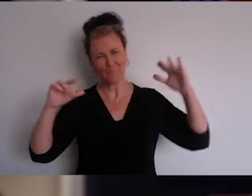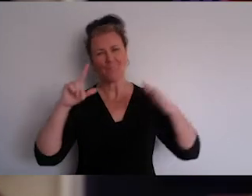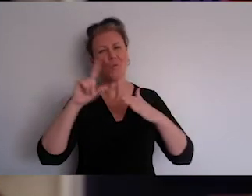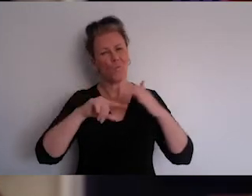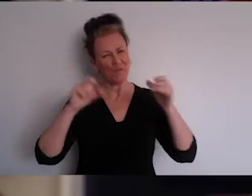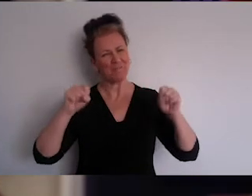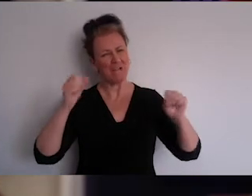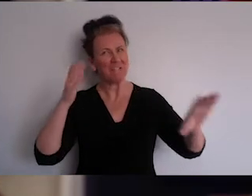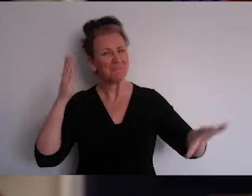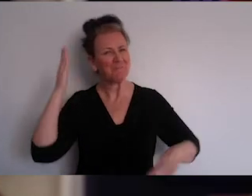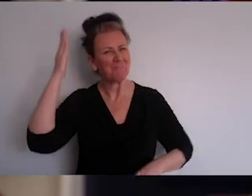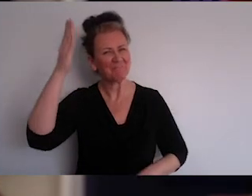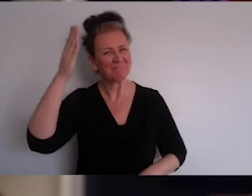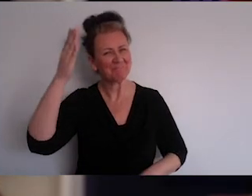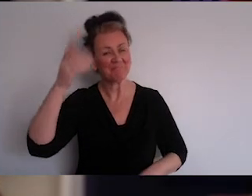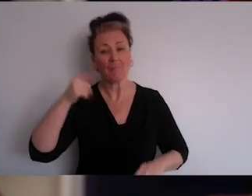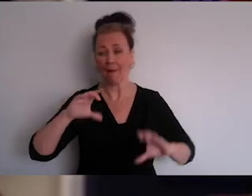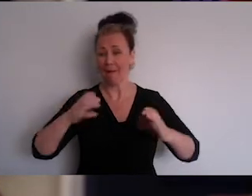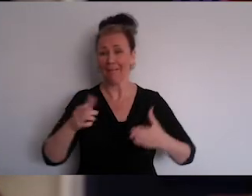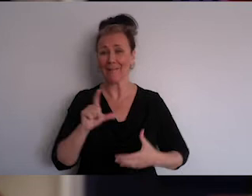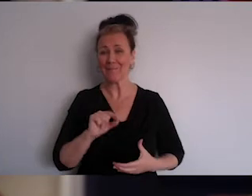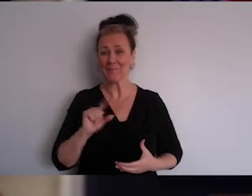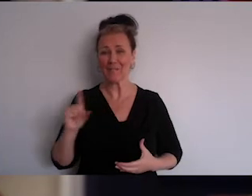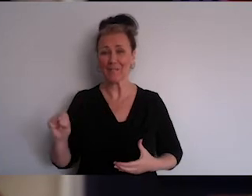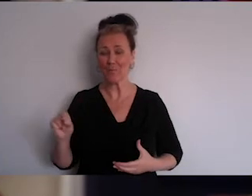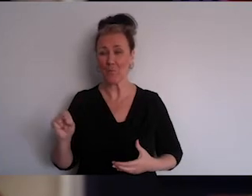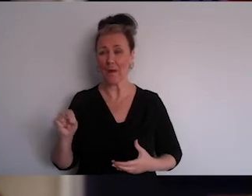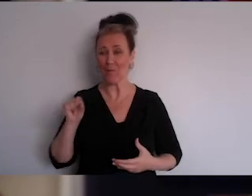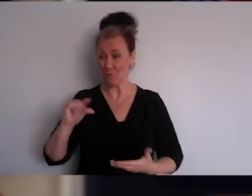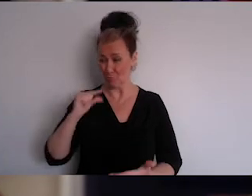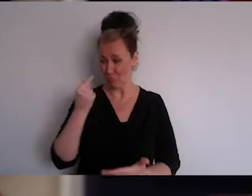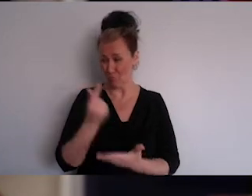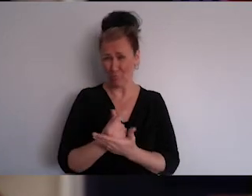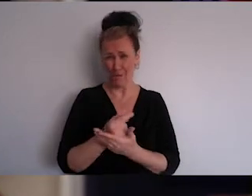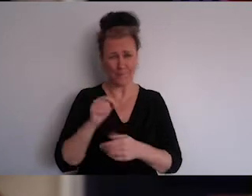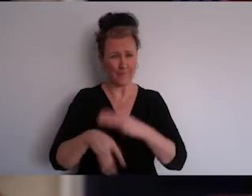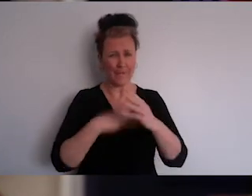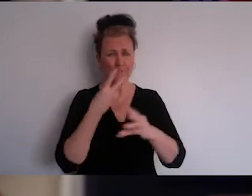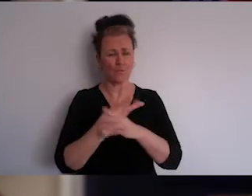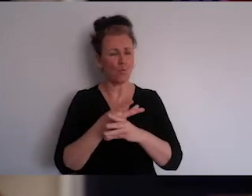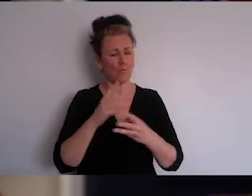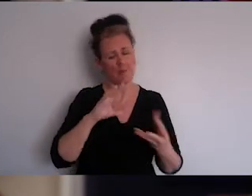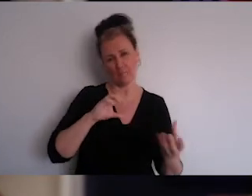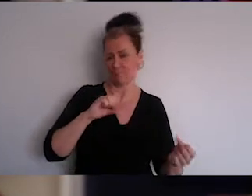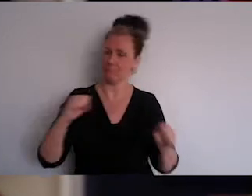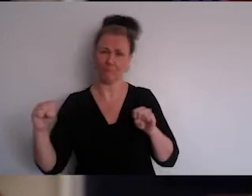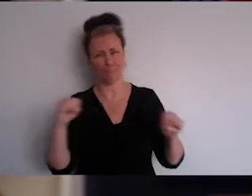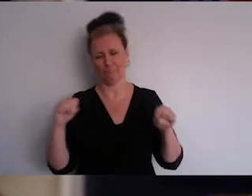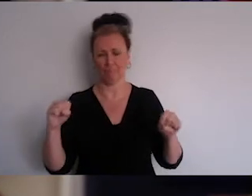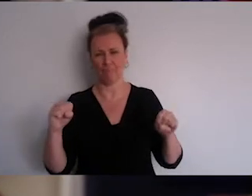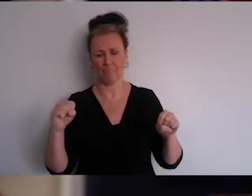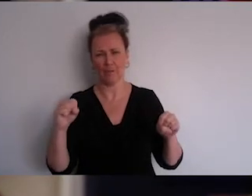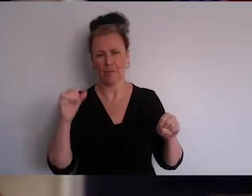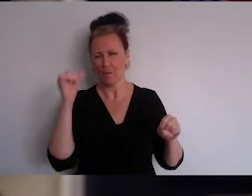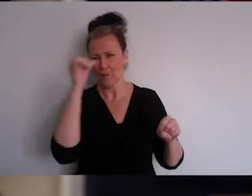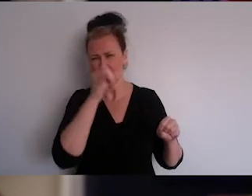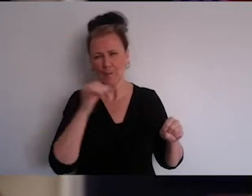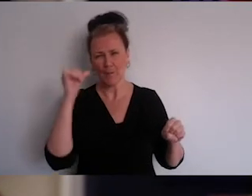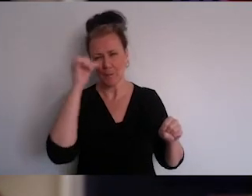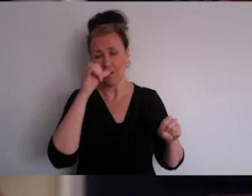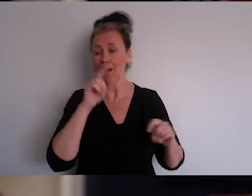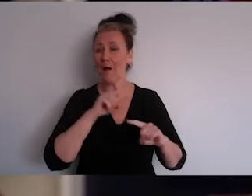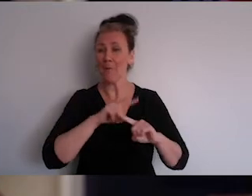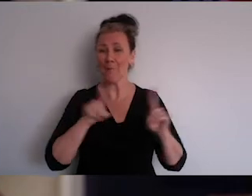be. Class of 2020, you are graduating into a world that has been rocked by the disruption of a